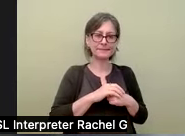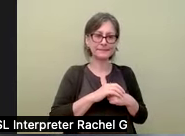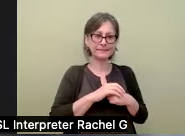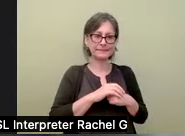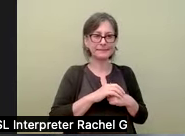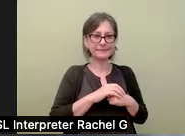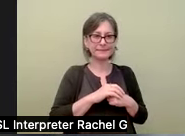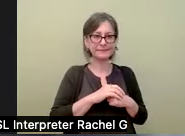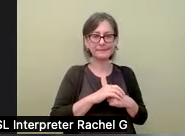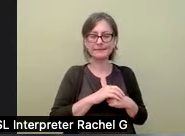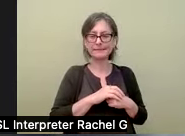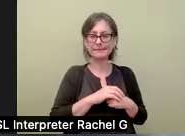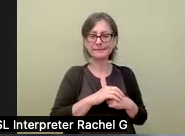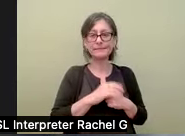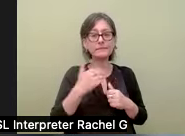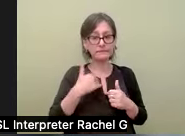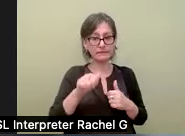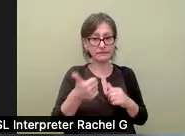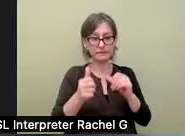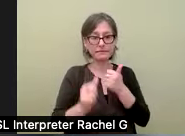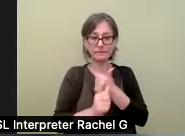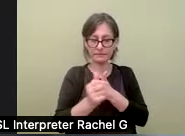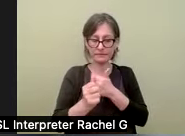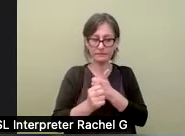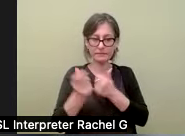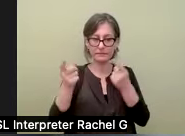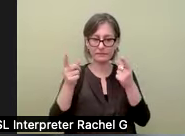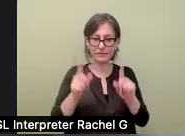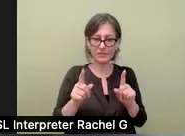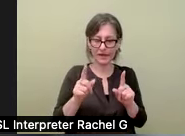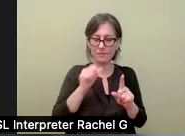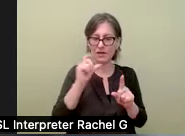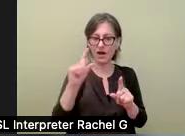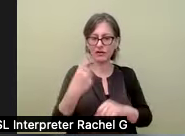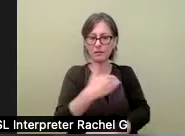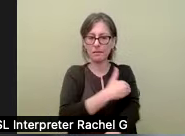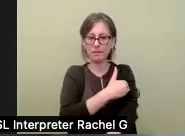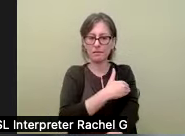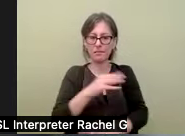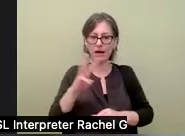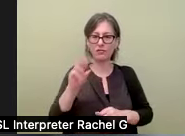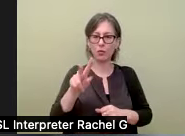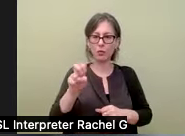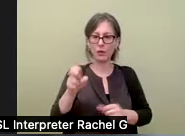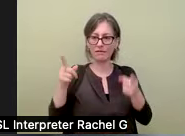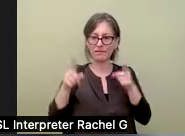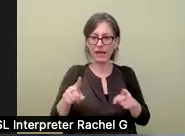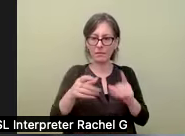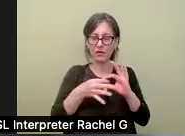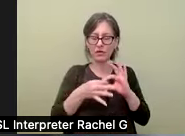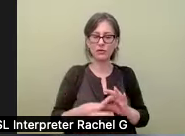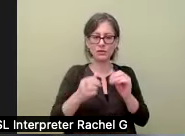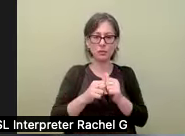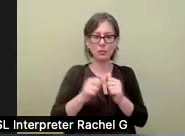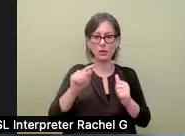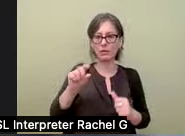So as Nick mentioned, there are other hazards besides those powerful waves that we talked about that are associated with tsunamis. And as